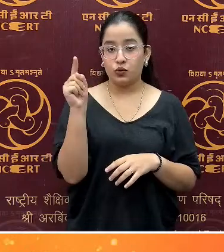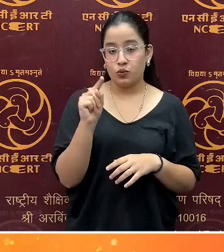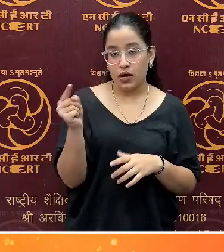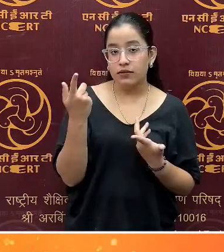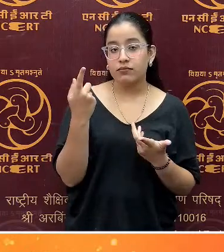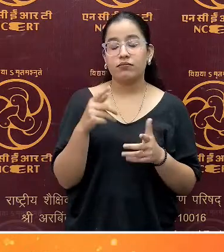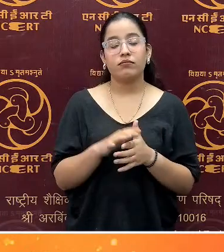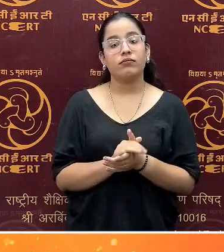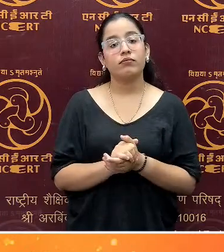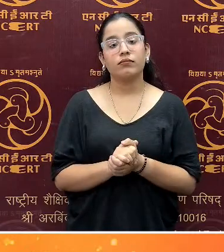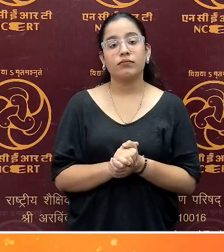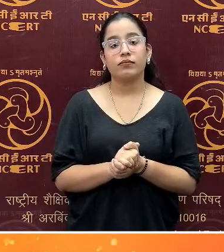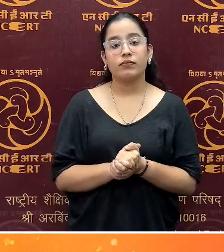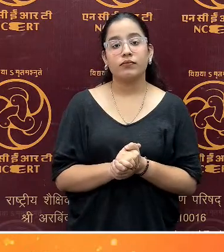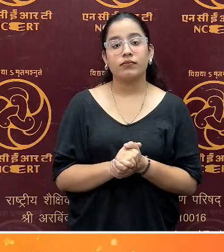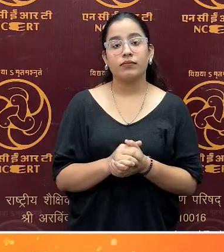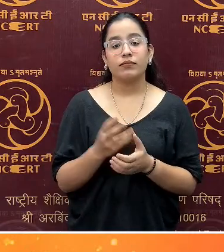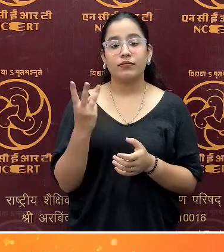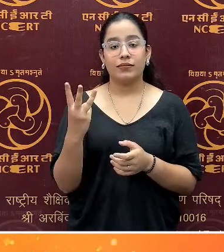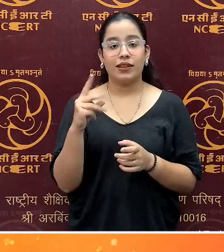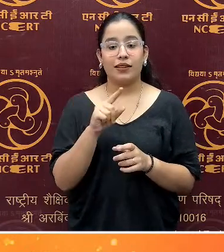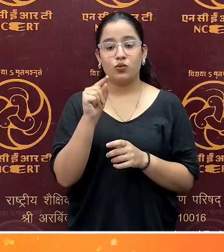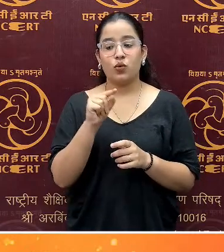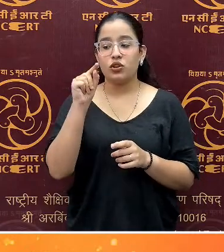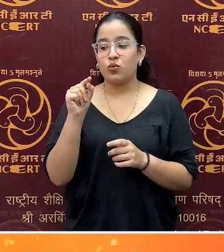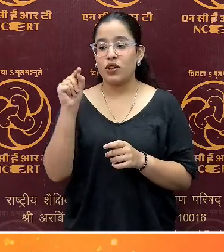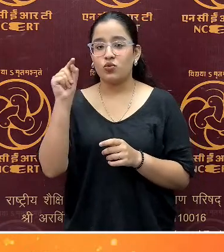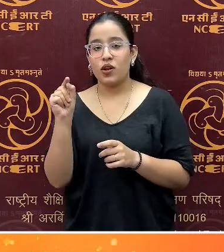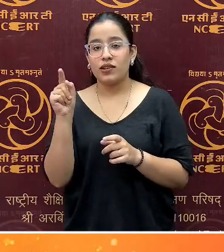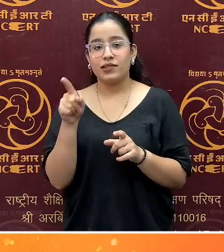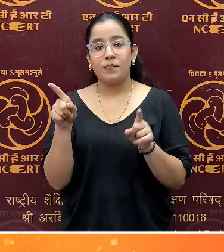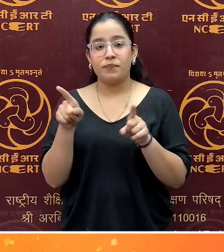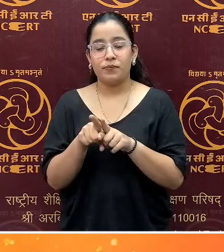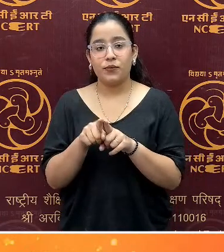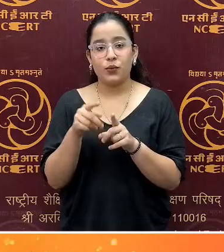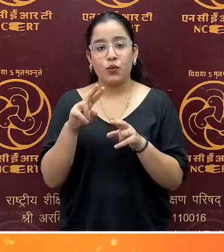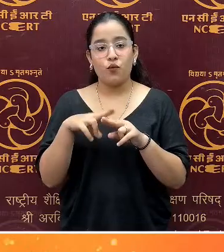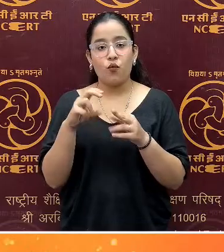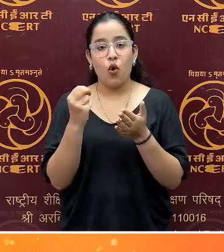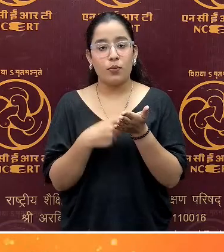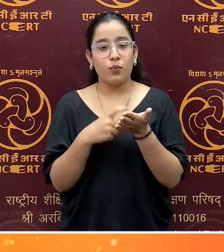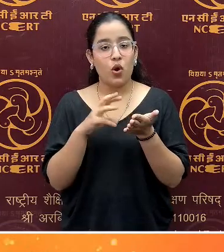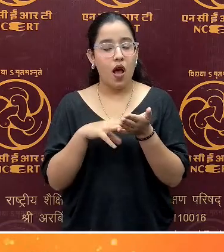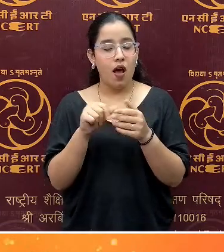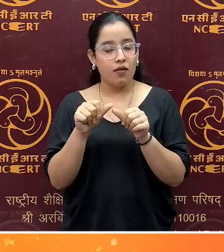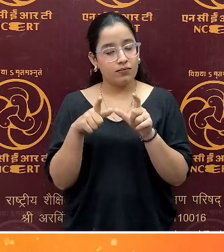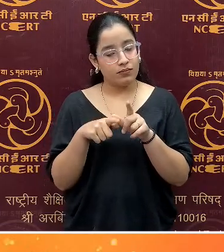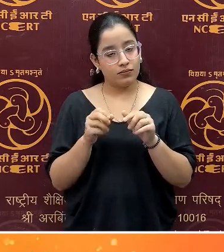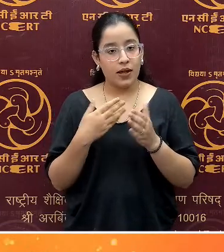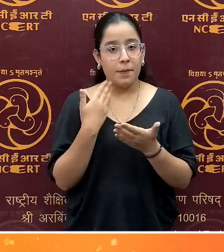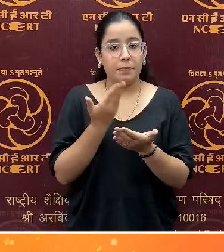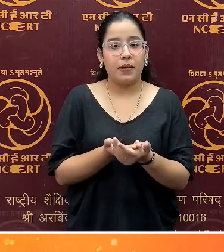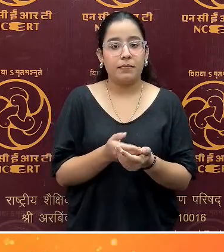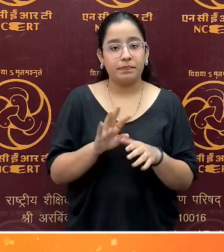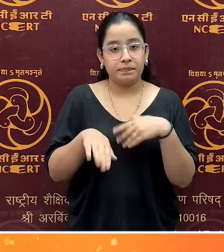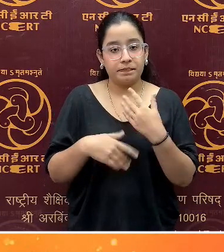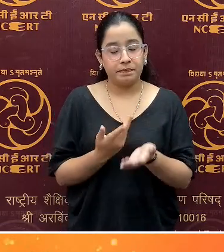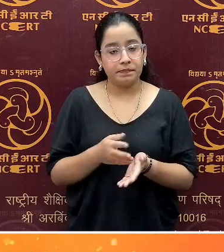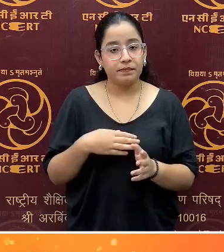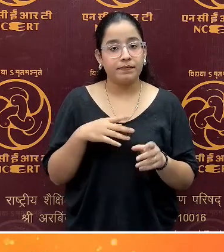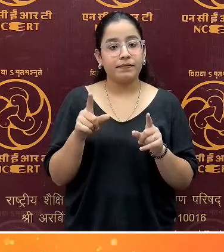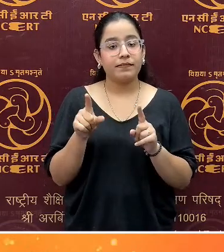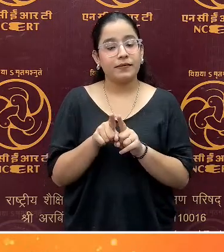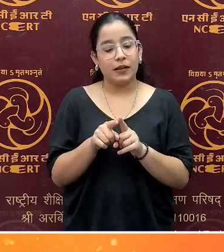which is a Pythagorean triplet. So we get the answer as 5 square. Now 5 square further added to 12 square. This is set of another